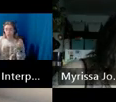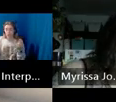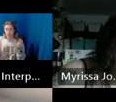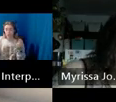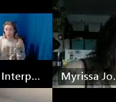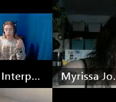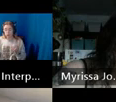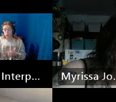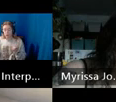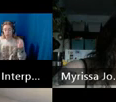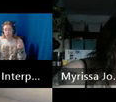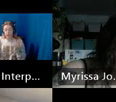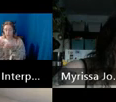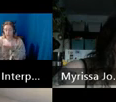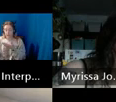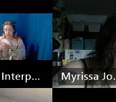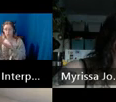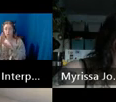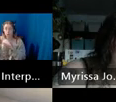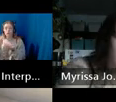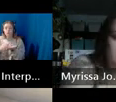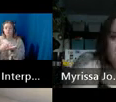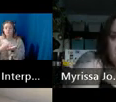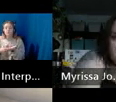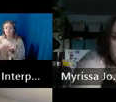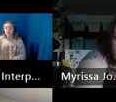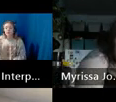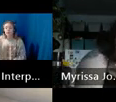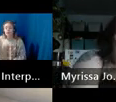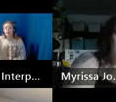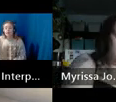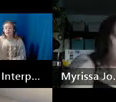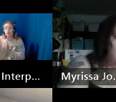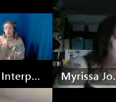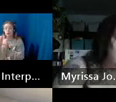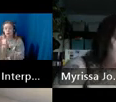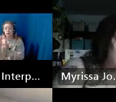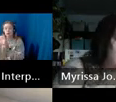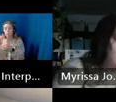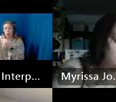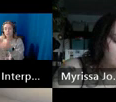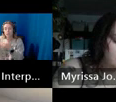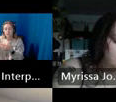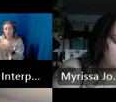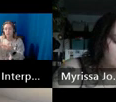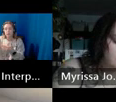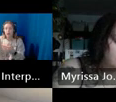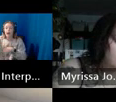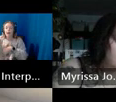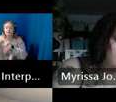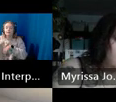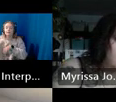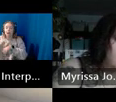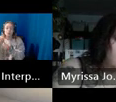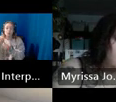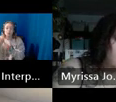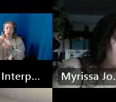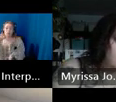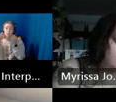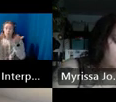at the literature review process and then you writing your proposal. Okay, so I just want to make sure